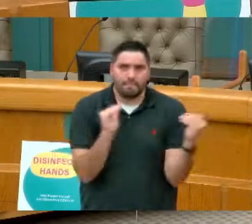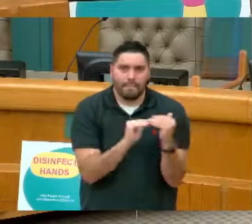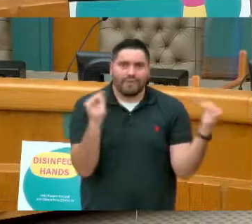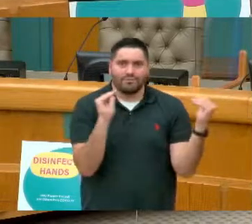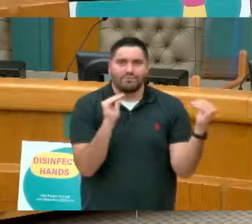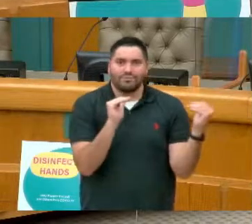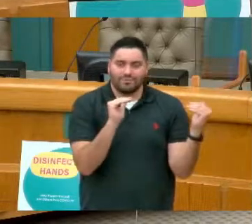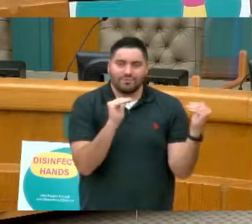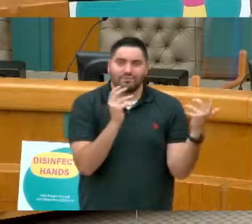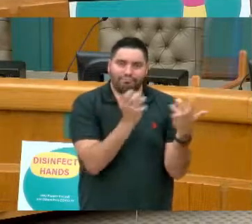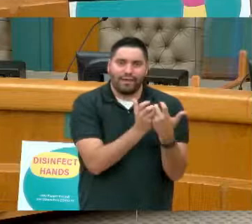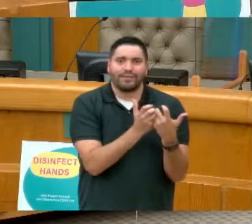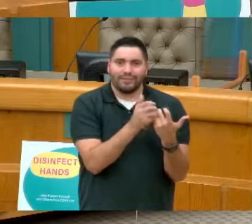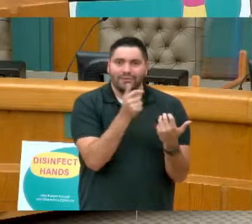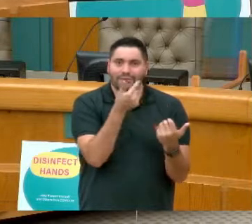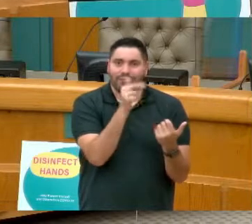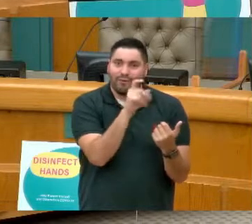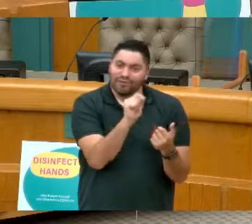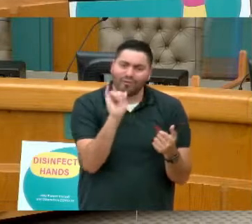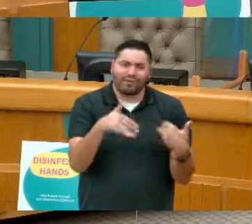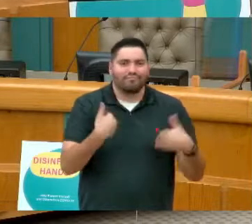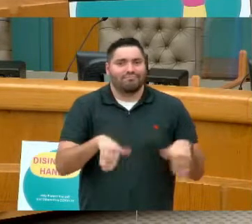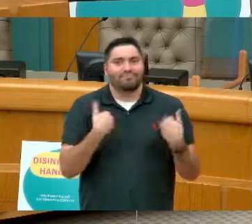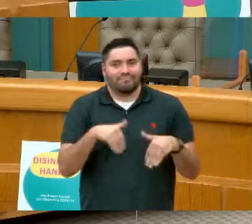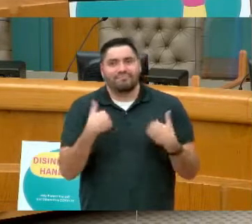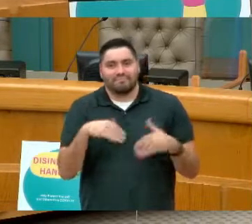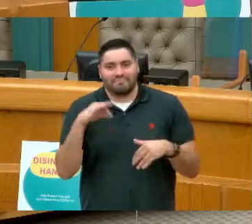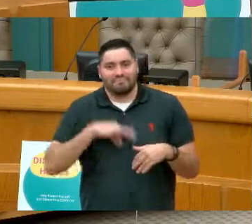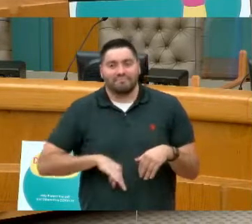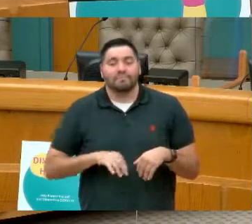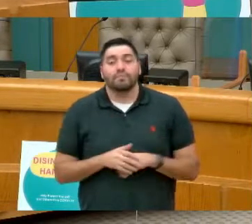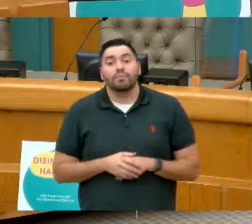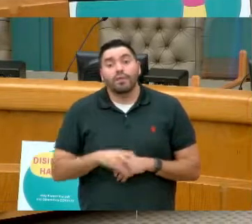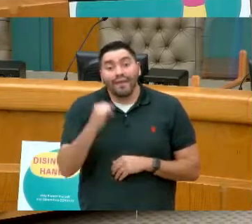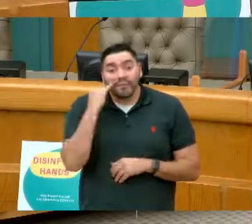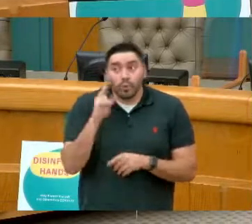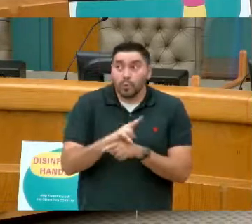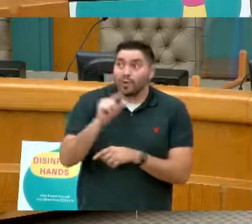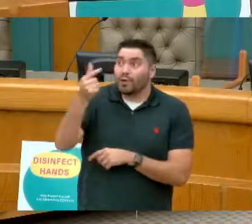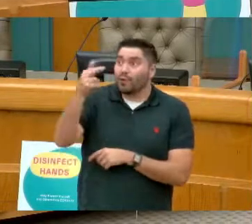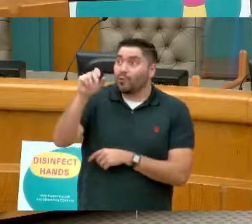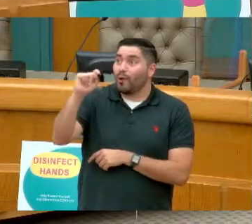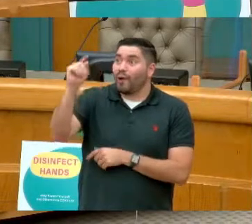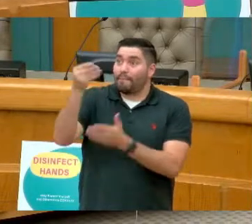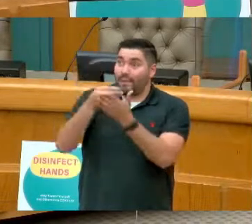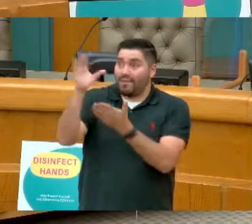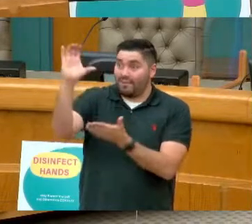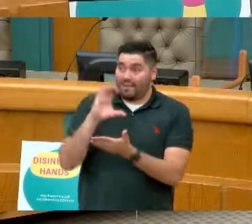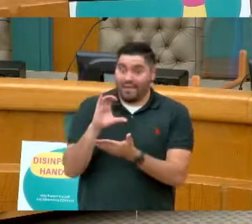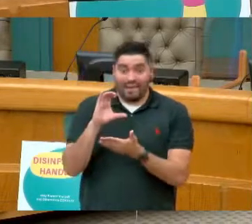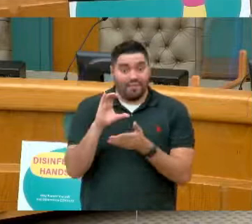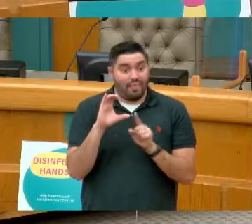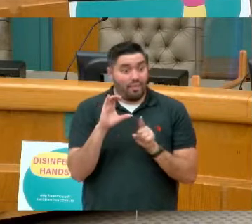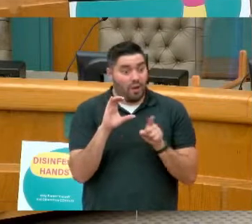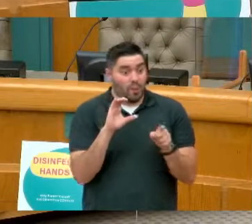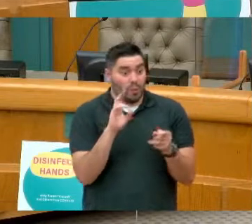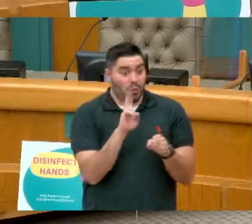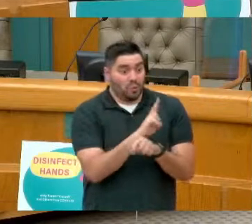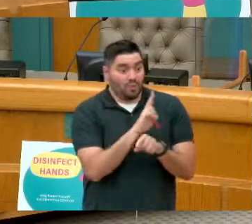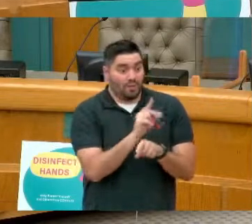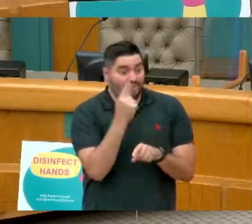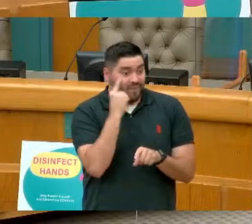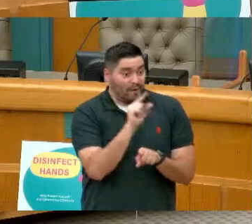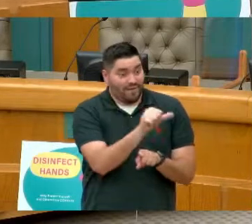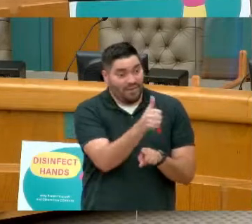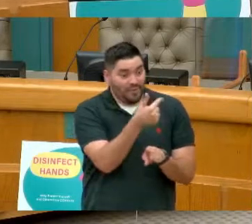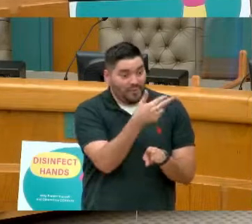private grant is going to do is that there was a $63,000 match for Help America Vote. And now the county does not have to